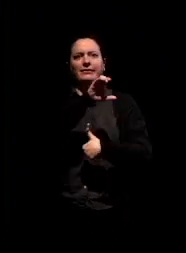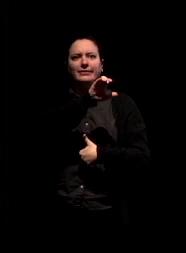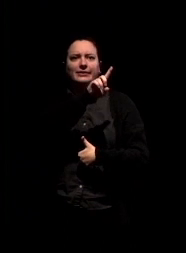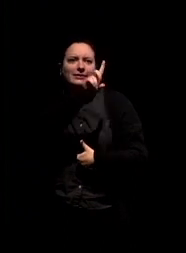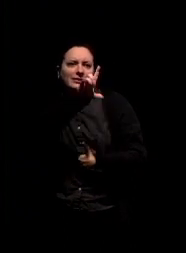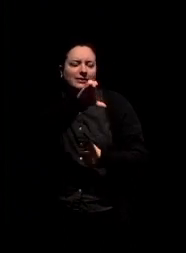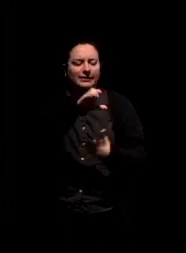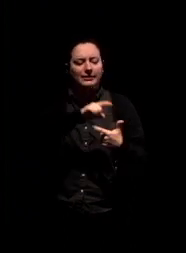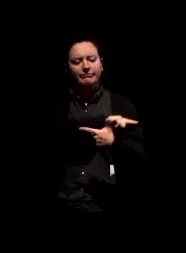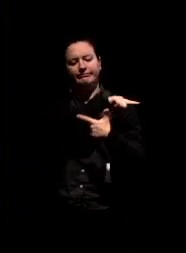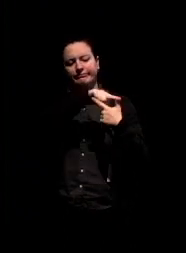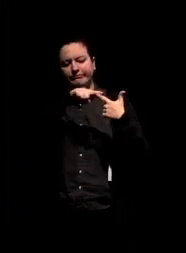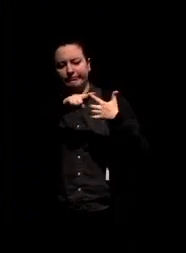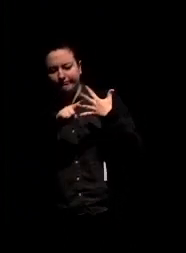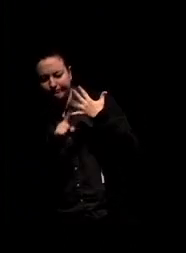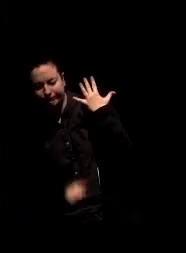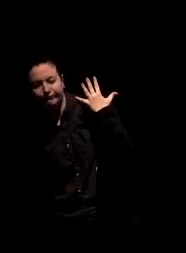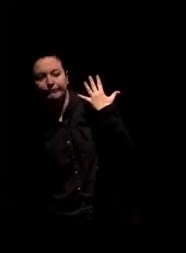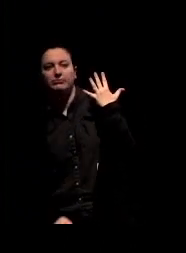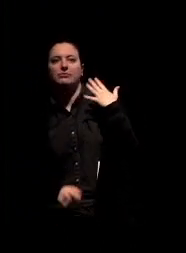health disparities, including mental health.